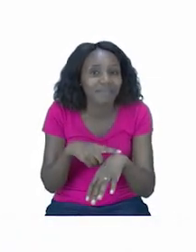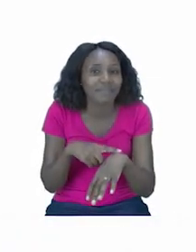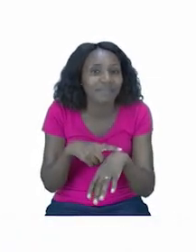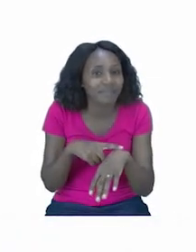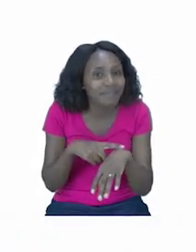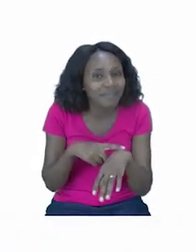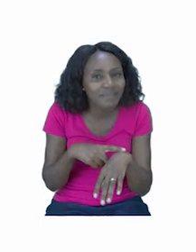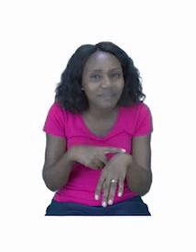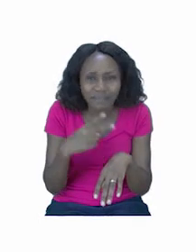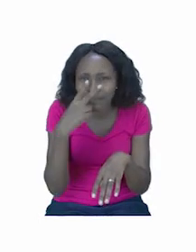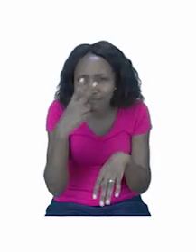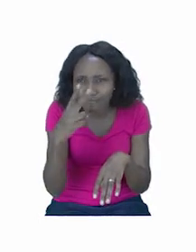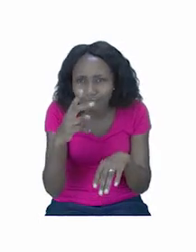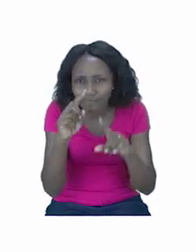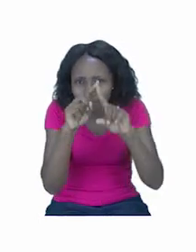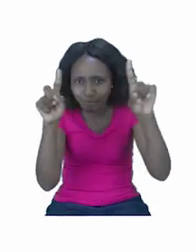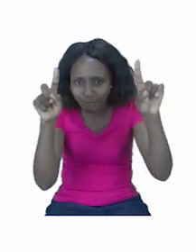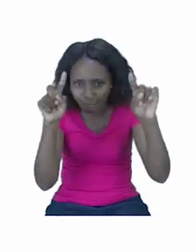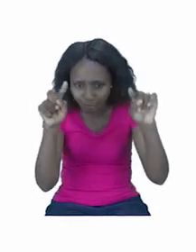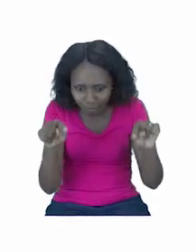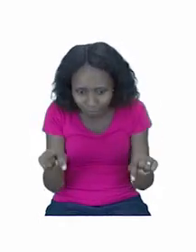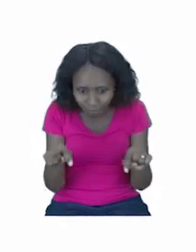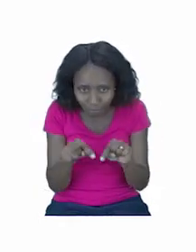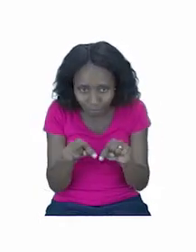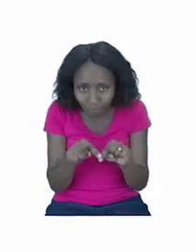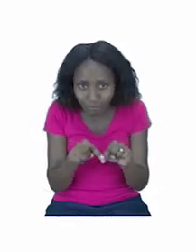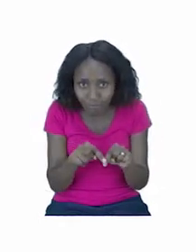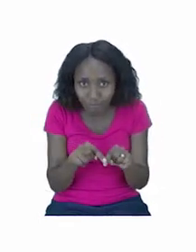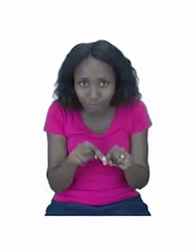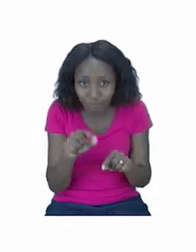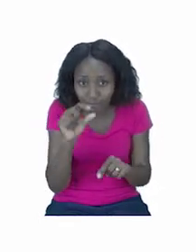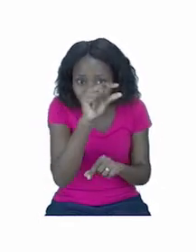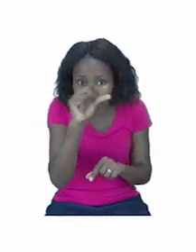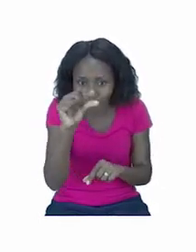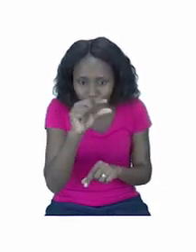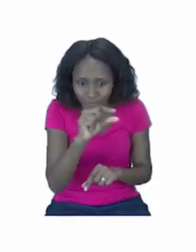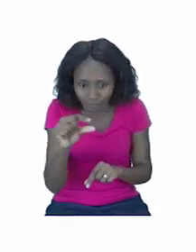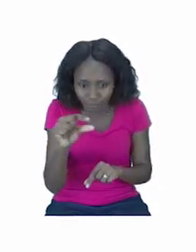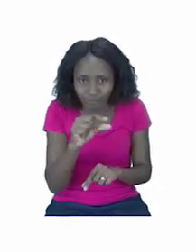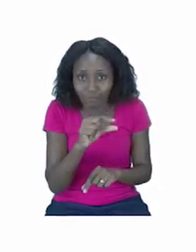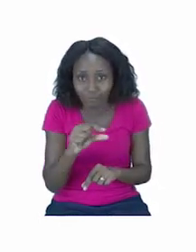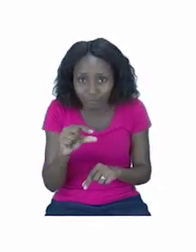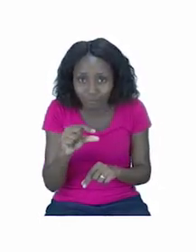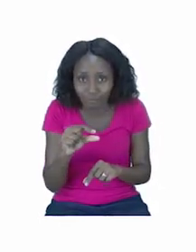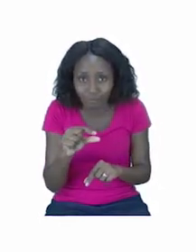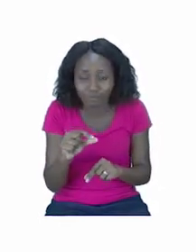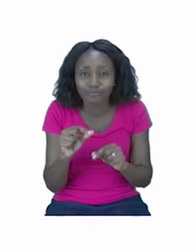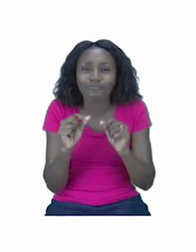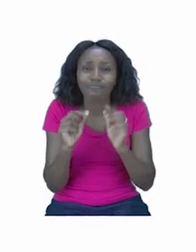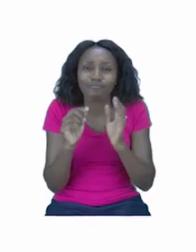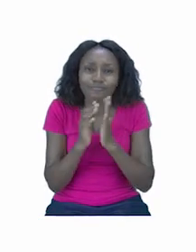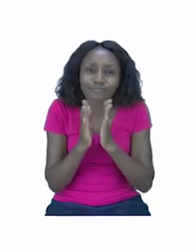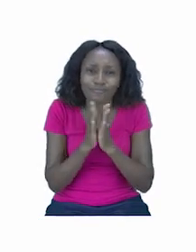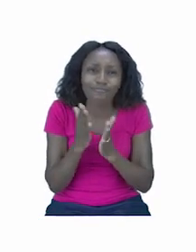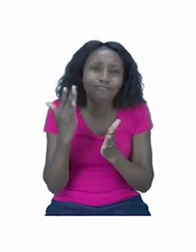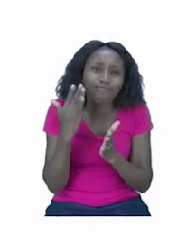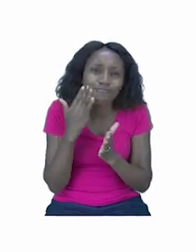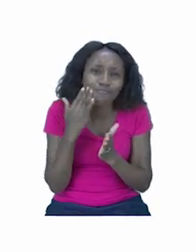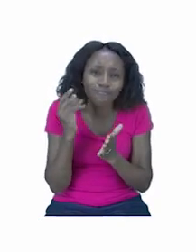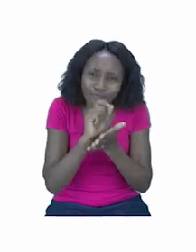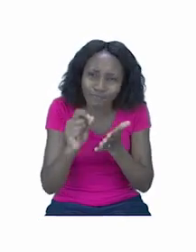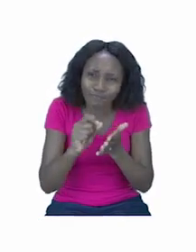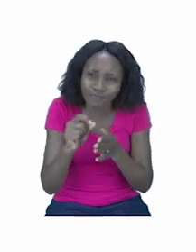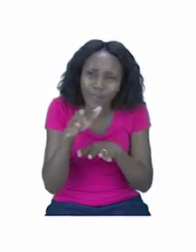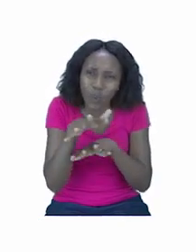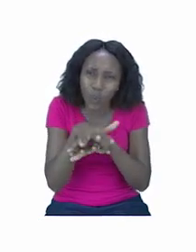our exercise, you are going to trace the words. Please, when we are tracing, take